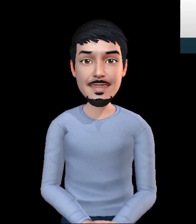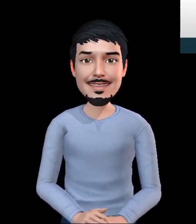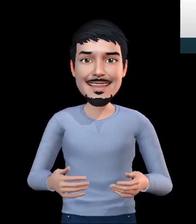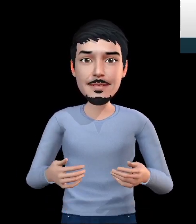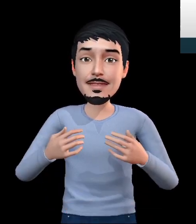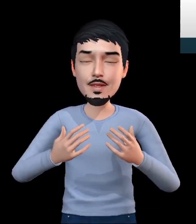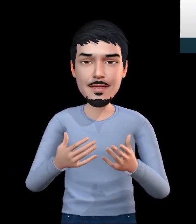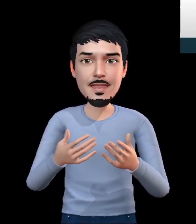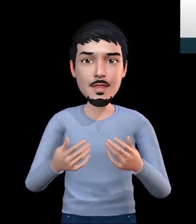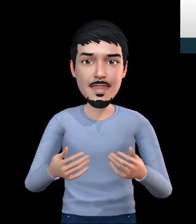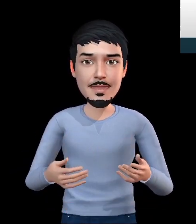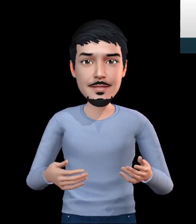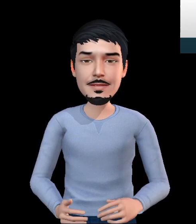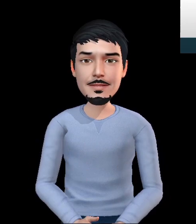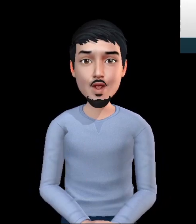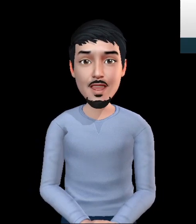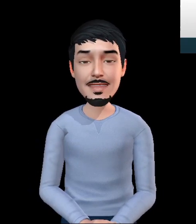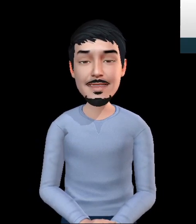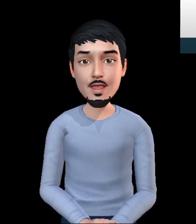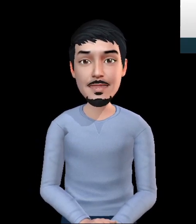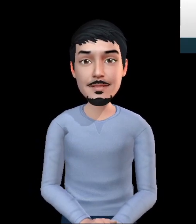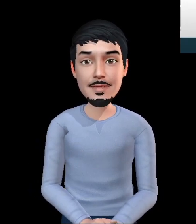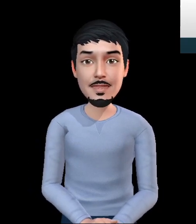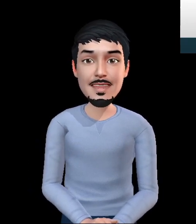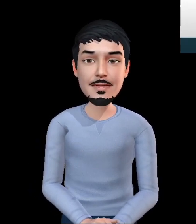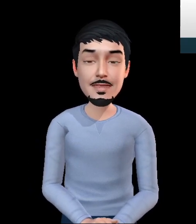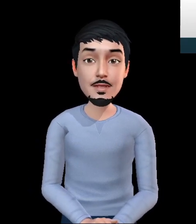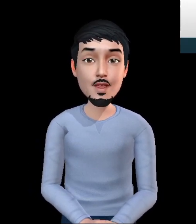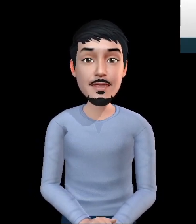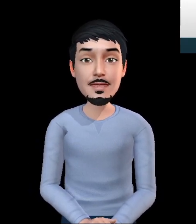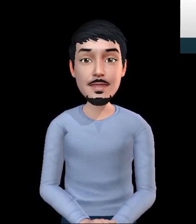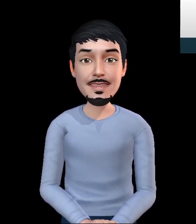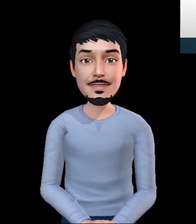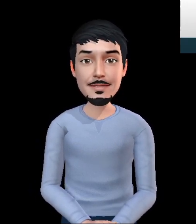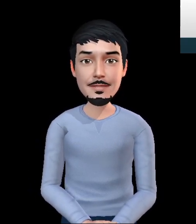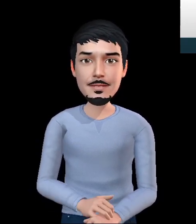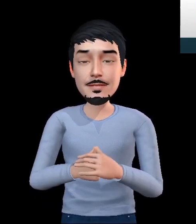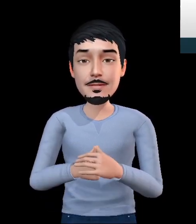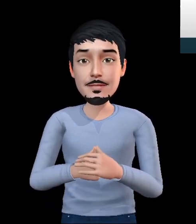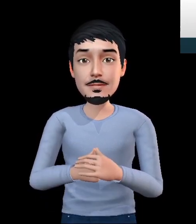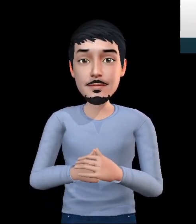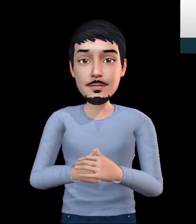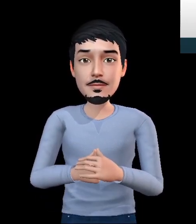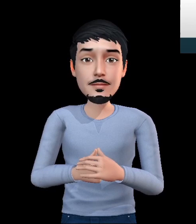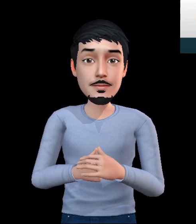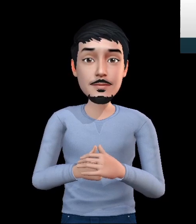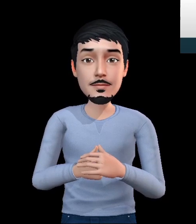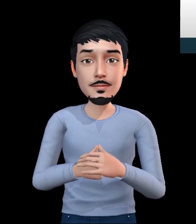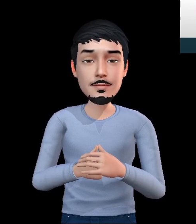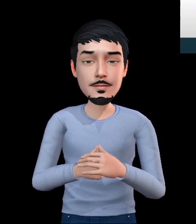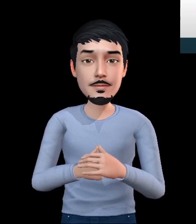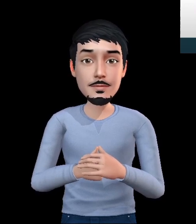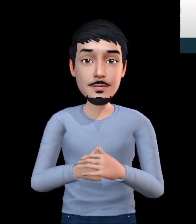they be asking the U.S. government why the U.S. continues to support the Philippines? So that's more